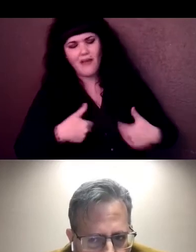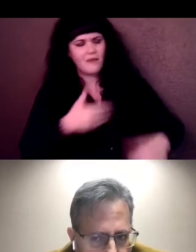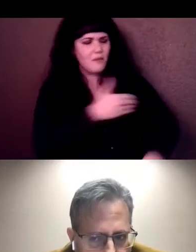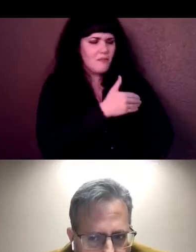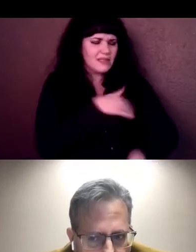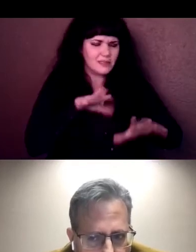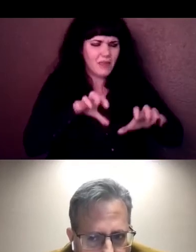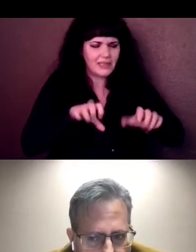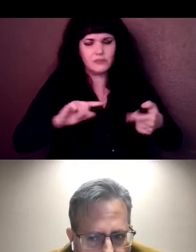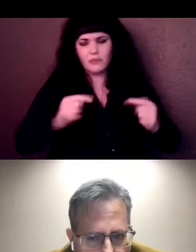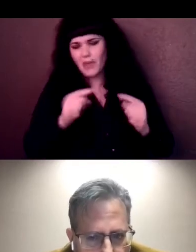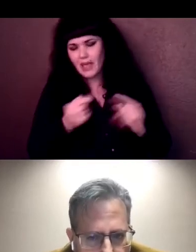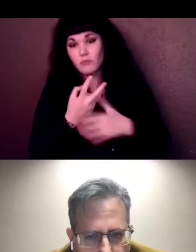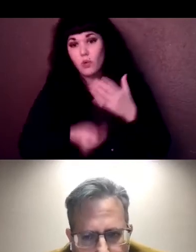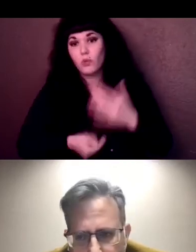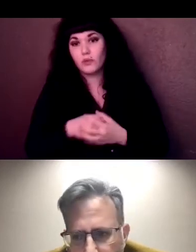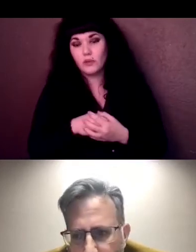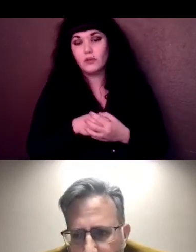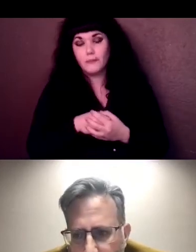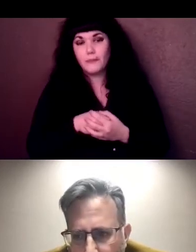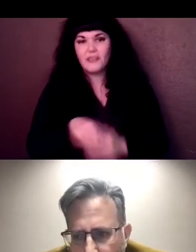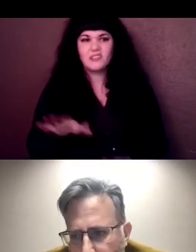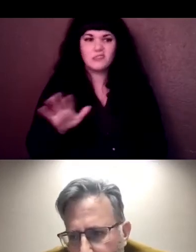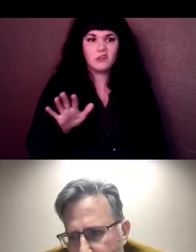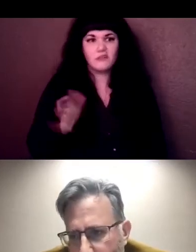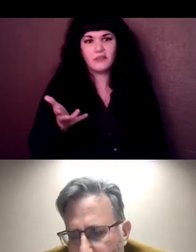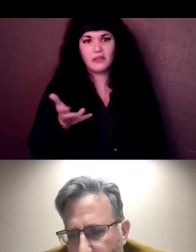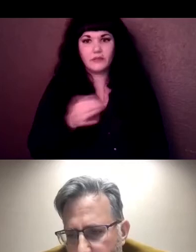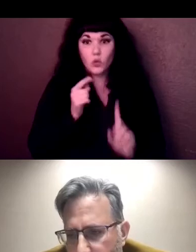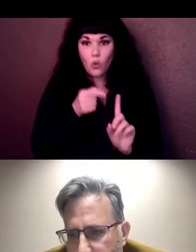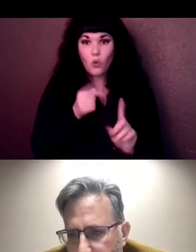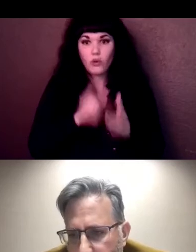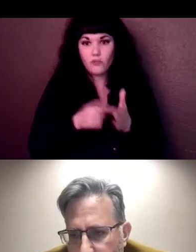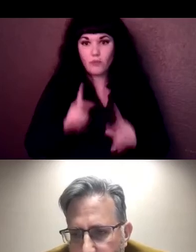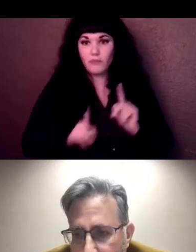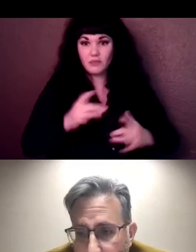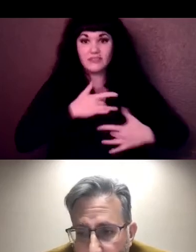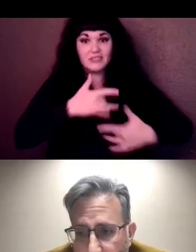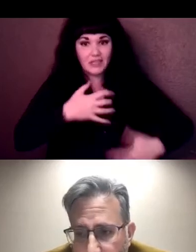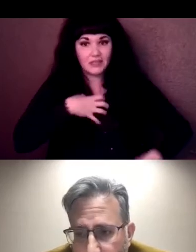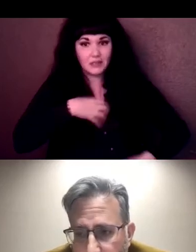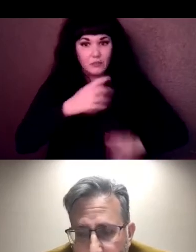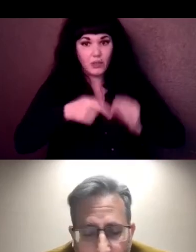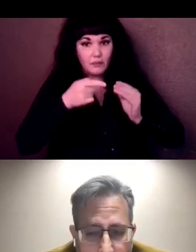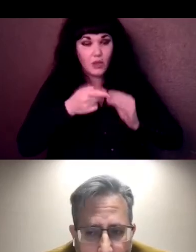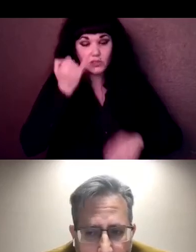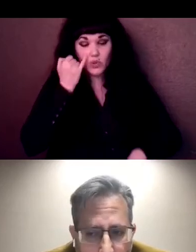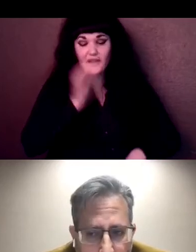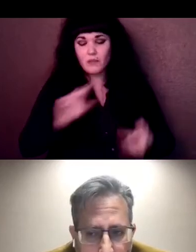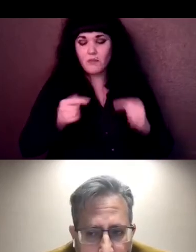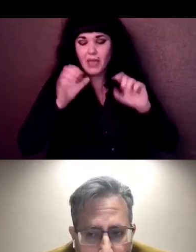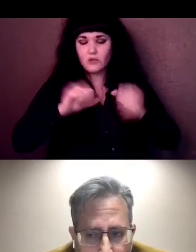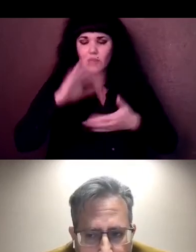and pain. It's sort of the core of what people complain about. So if you can get pain down, the spasms